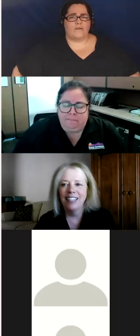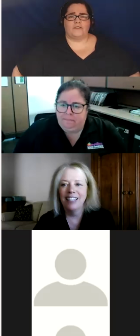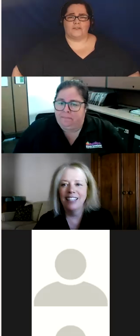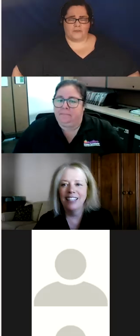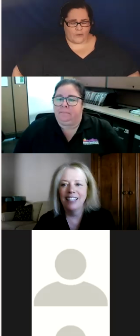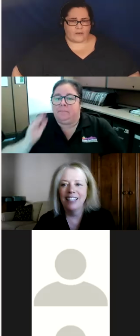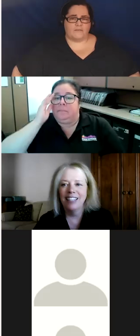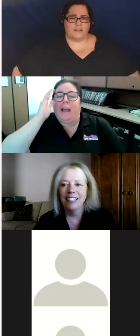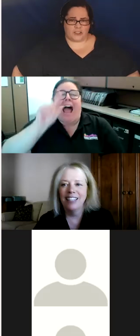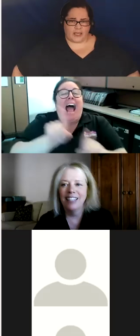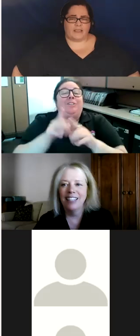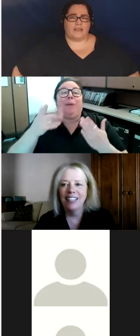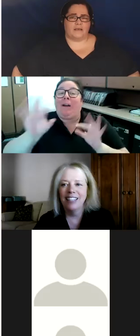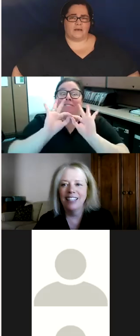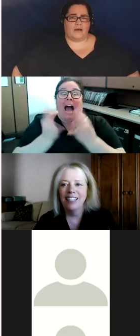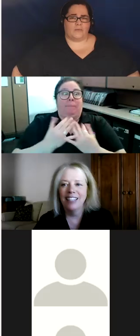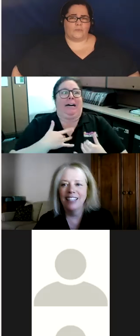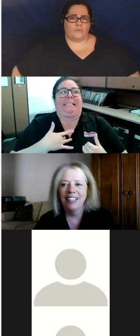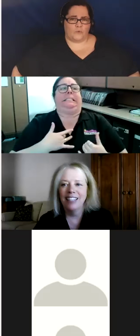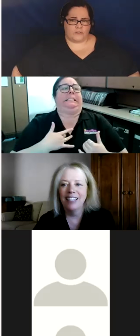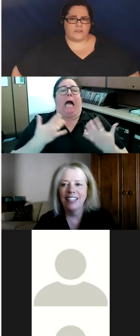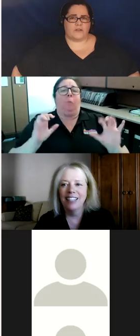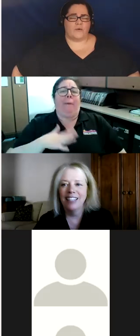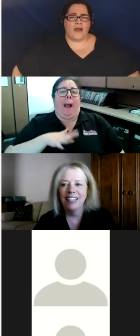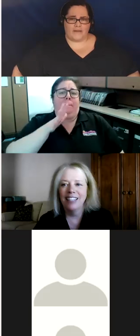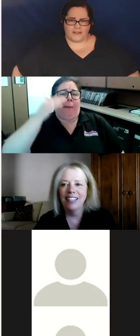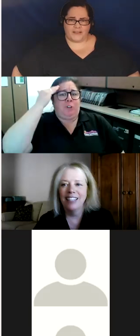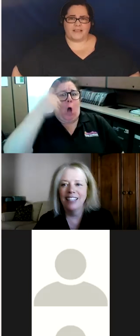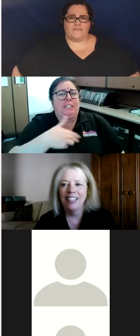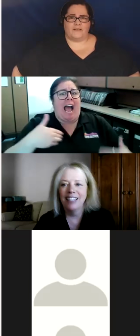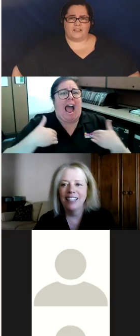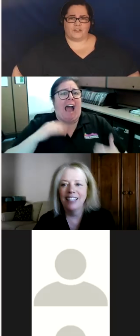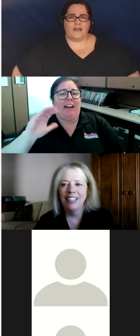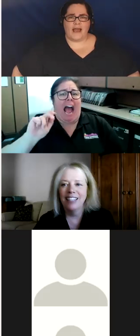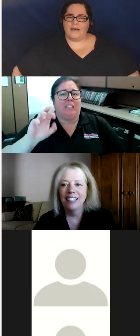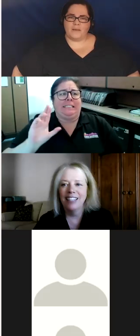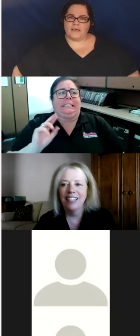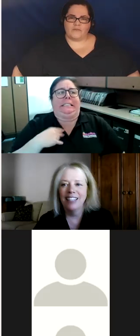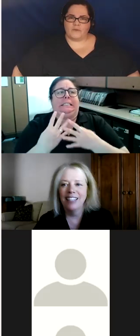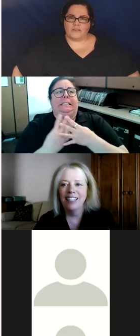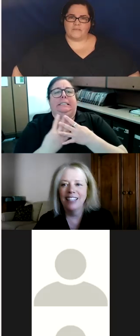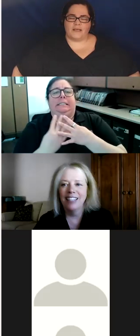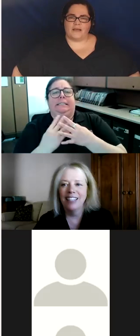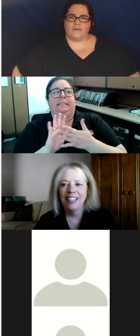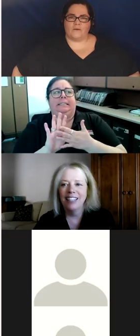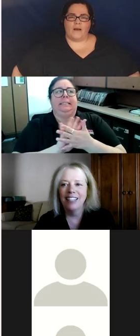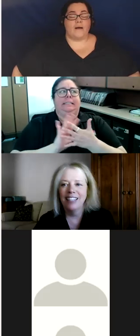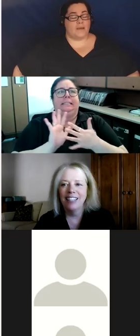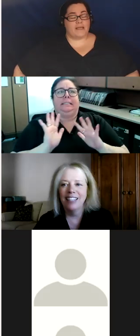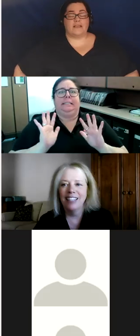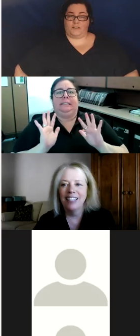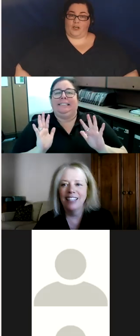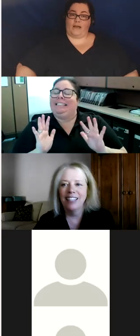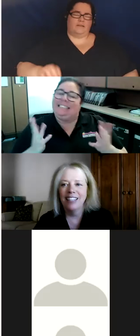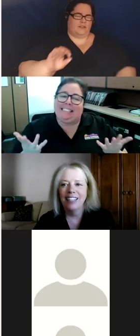also covered under their own confidentiality rules. So everything is confidential. And maybe a deaf person might not,